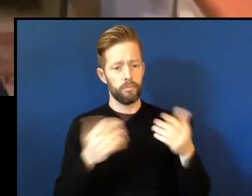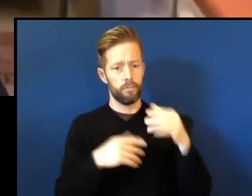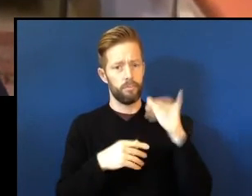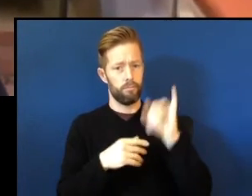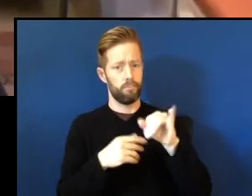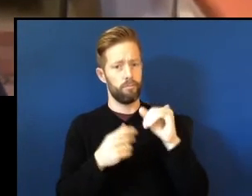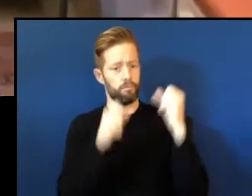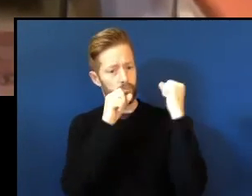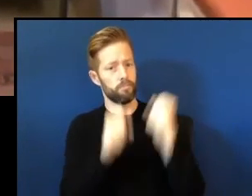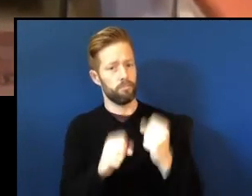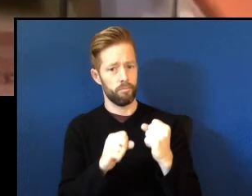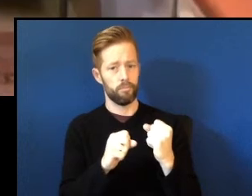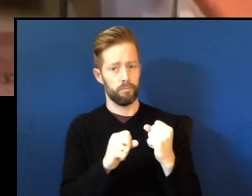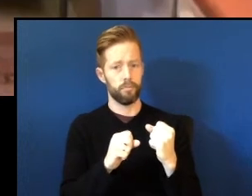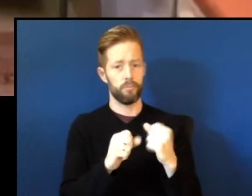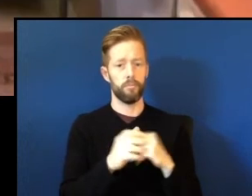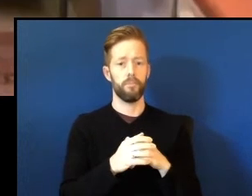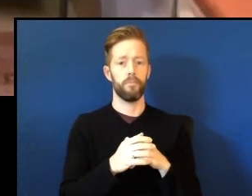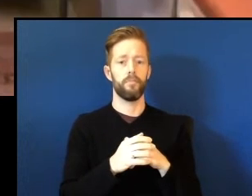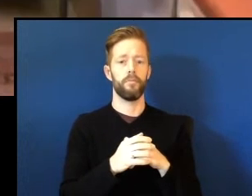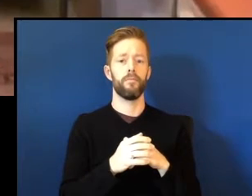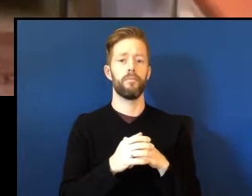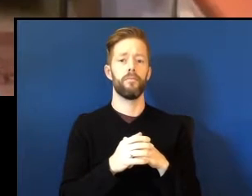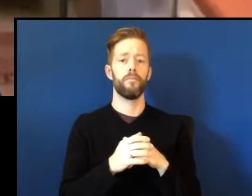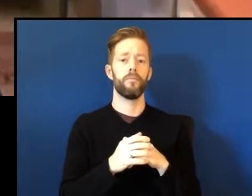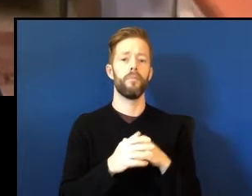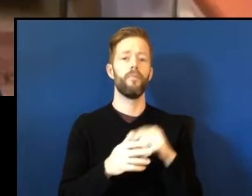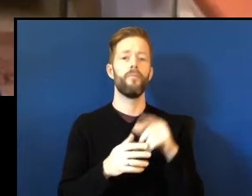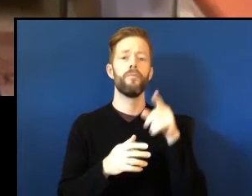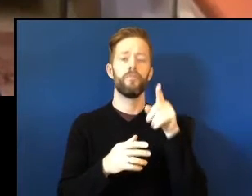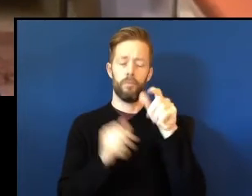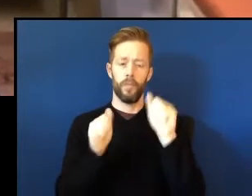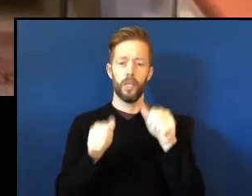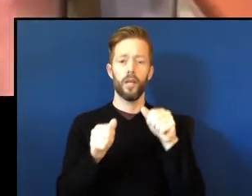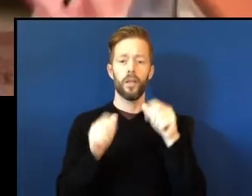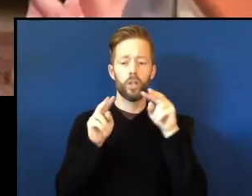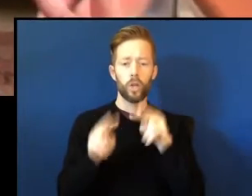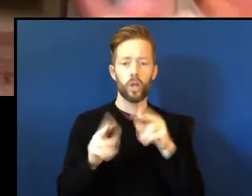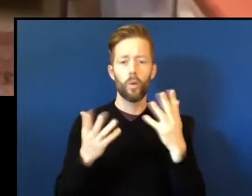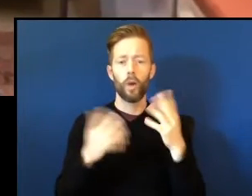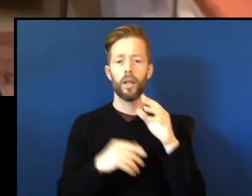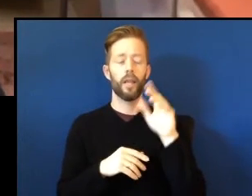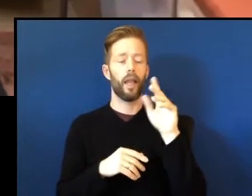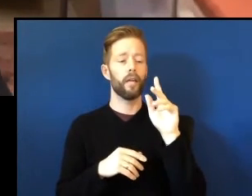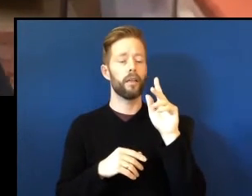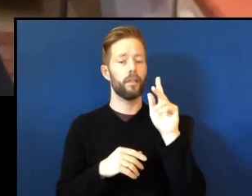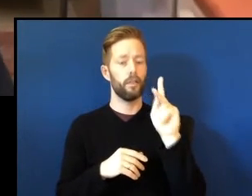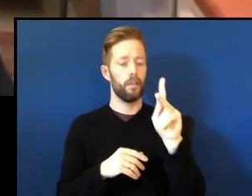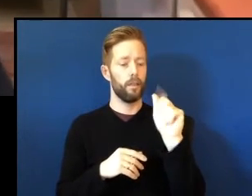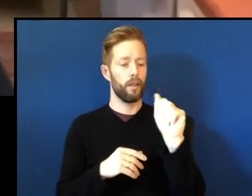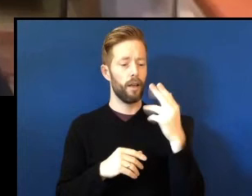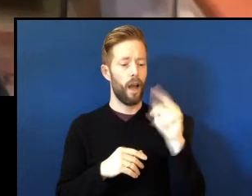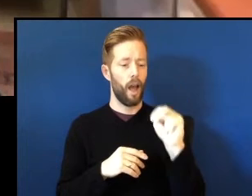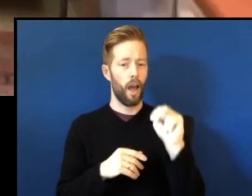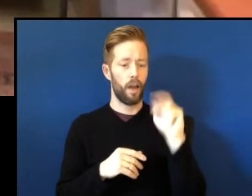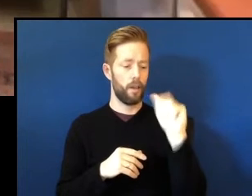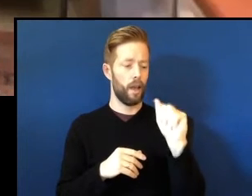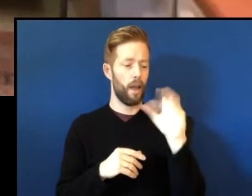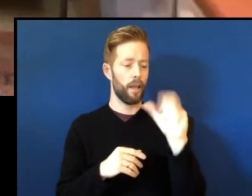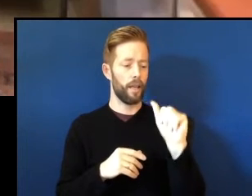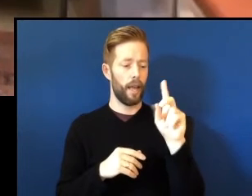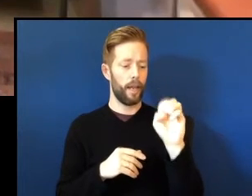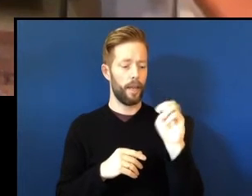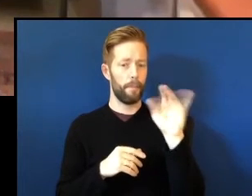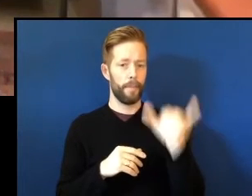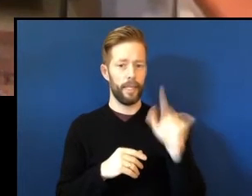of starting from a place of, I know this is a research-based resource. I mean, Khan Academy Kids comes to mind. My young children